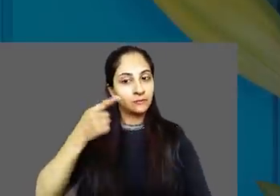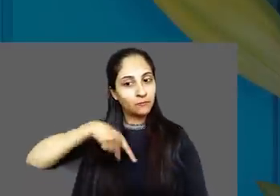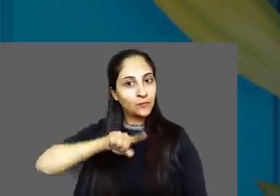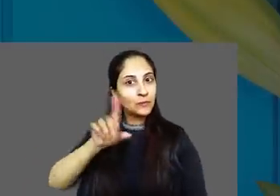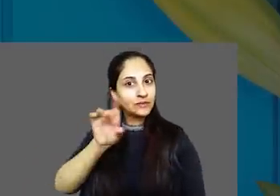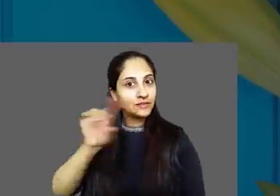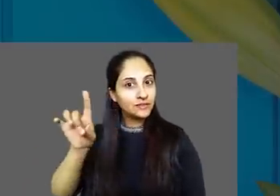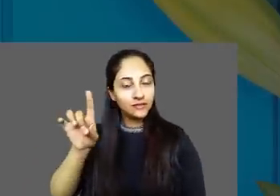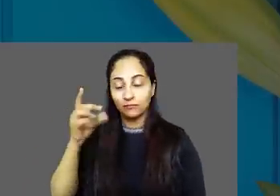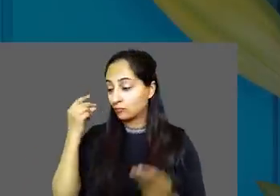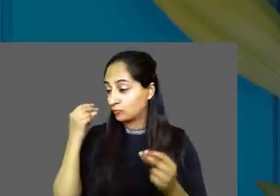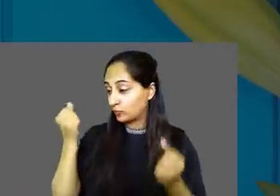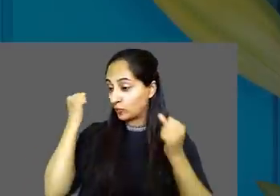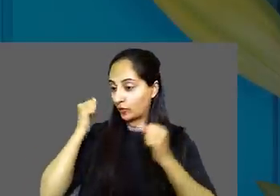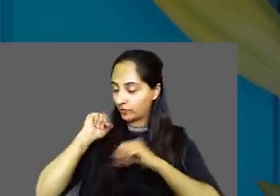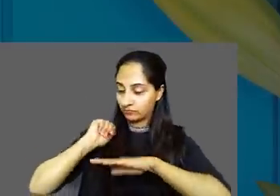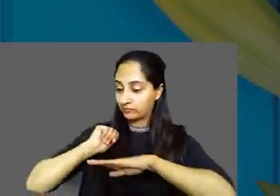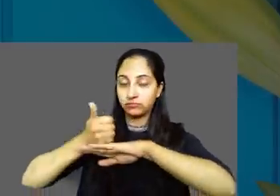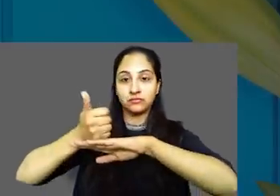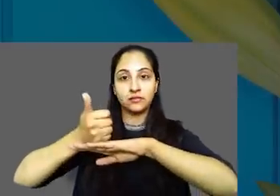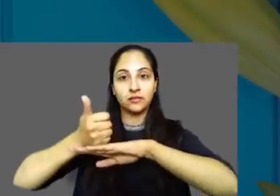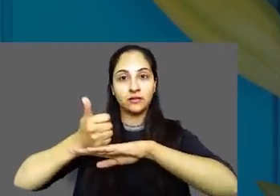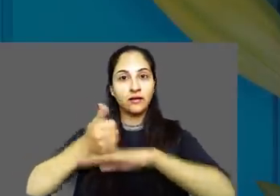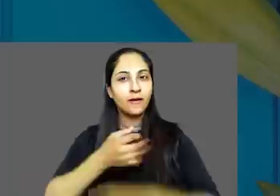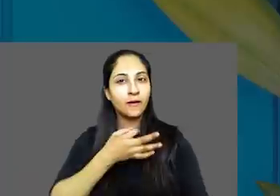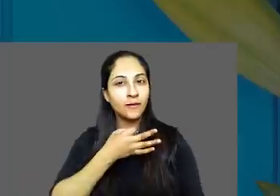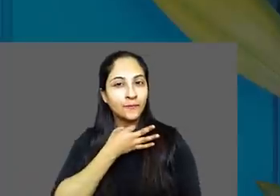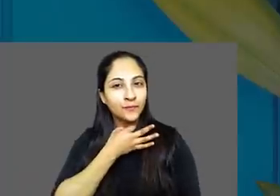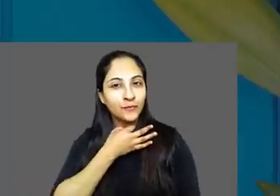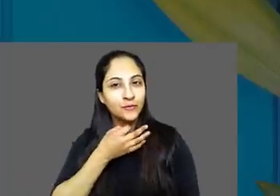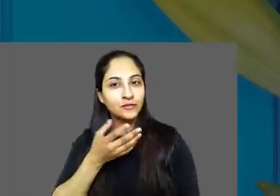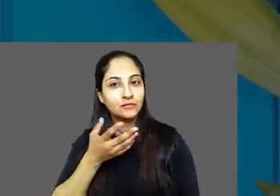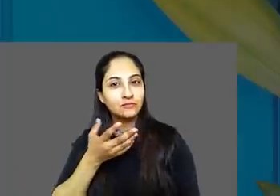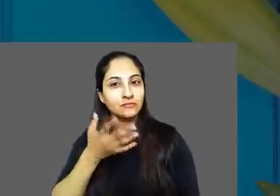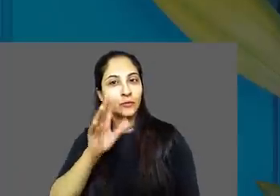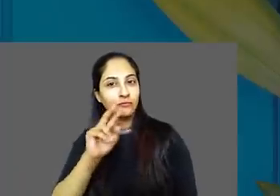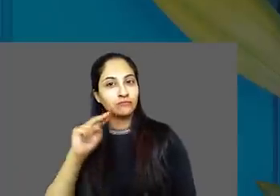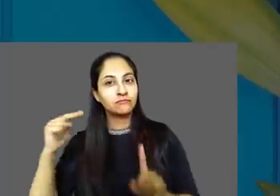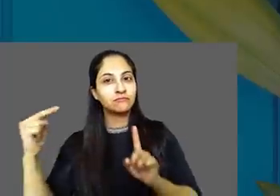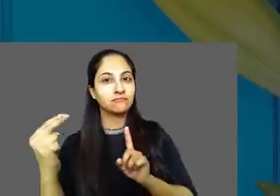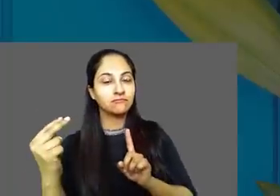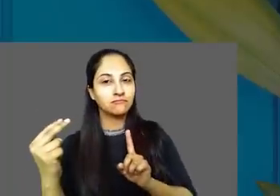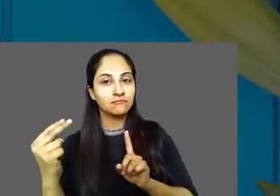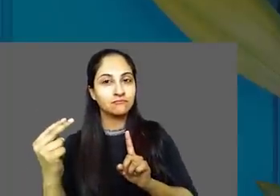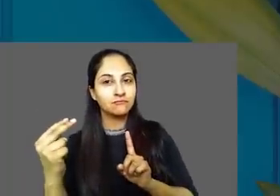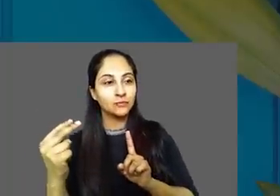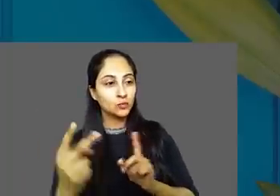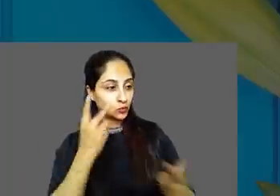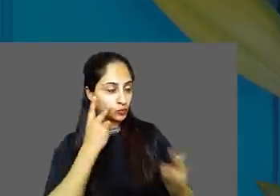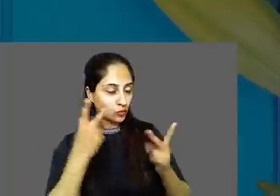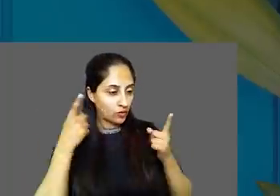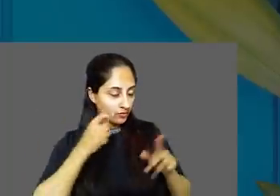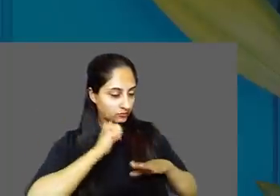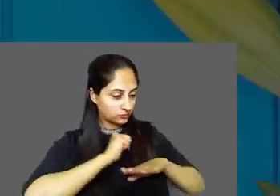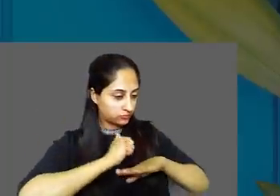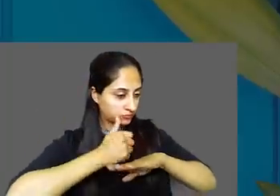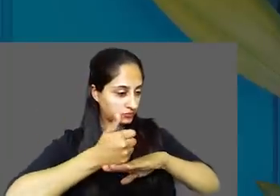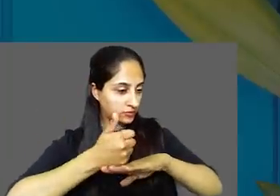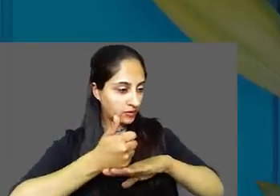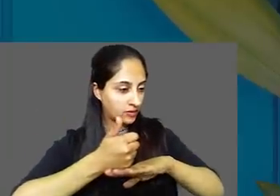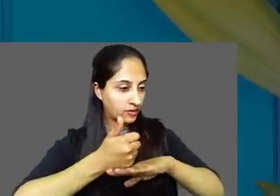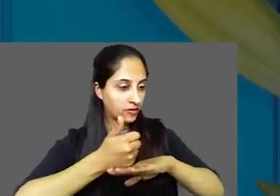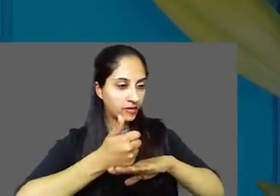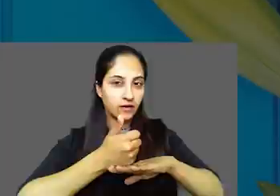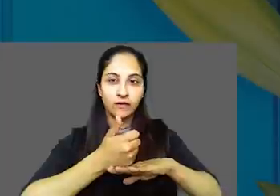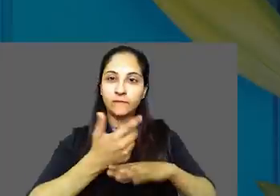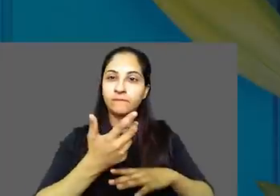did that teach you about not just the resiliency of our institutions, but what did that teach you about our Jamaat in that moment in time, in those early